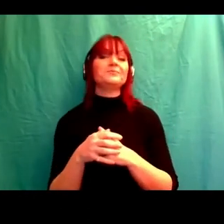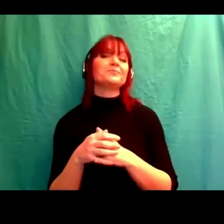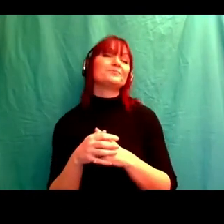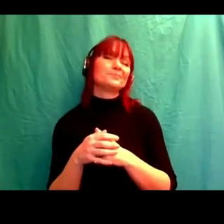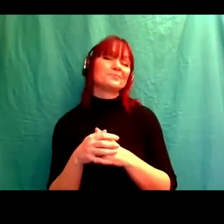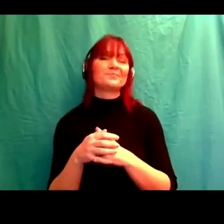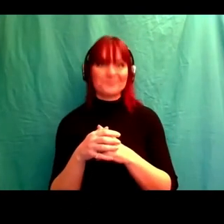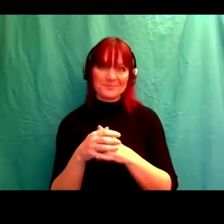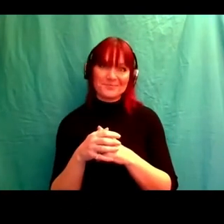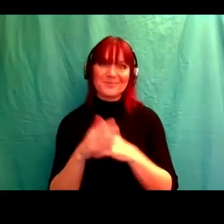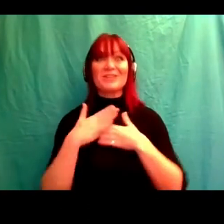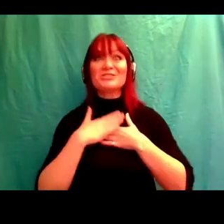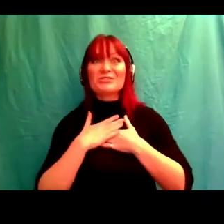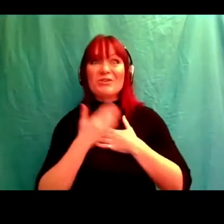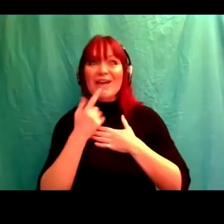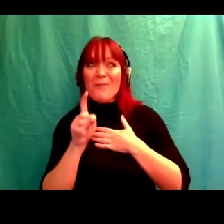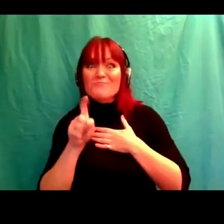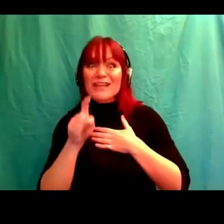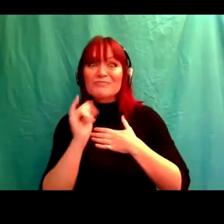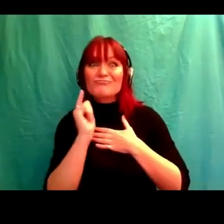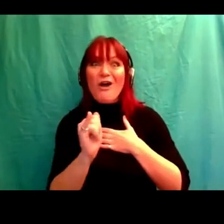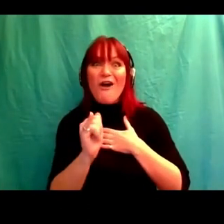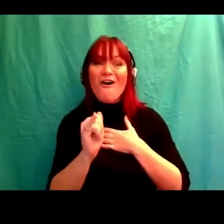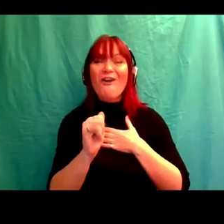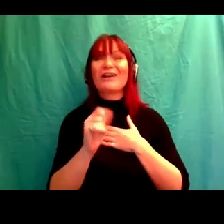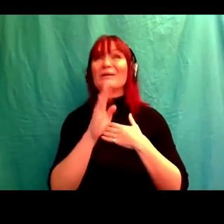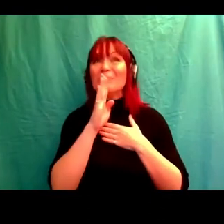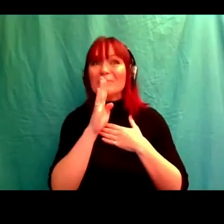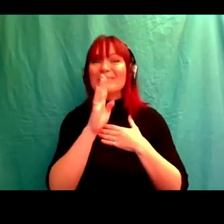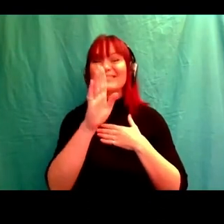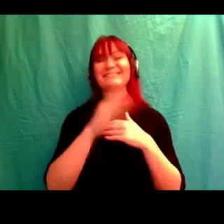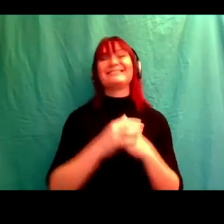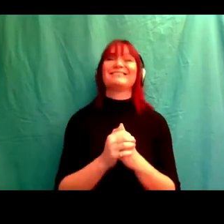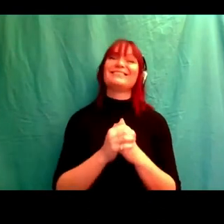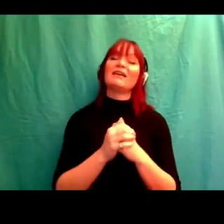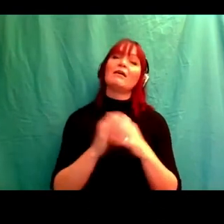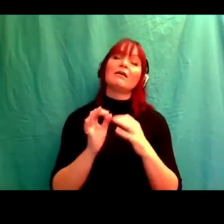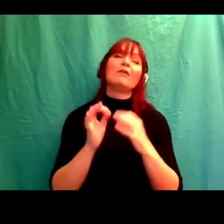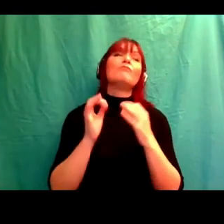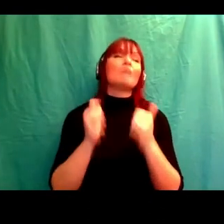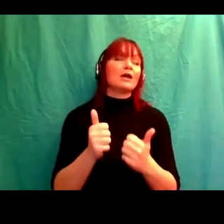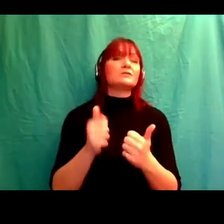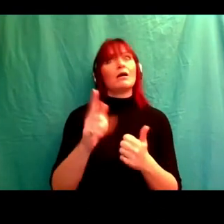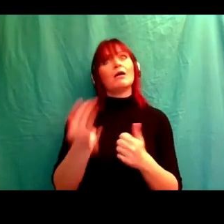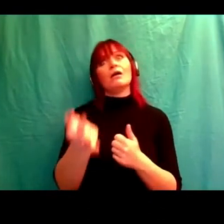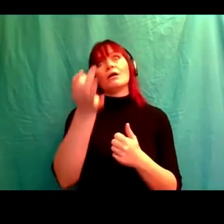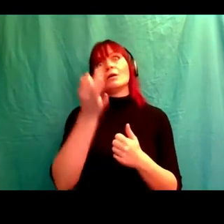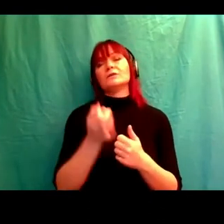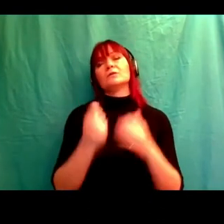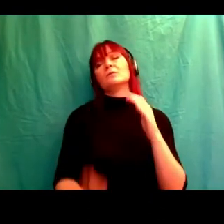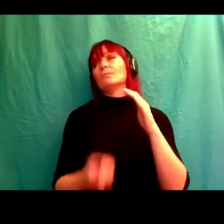sorry, I pressed the wrong button there. So apologies for the slight delay. A really important question around mental health.